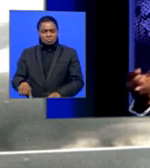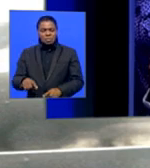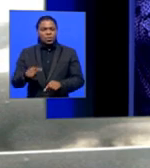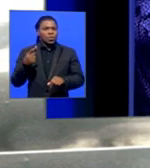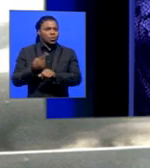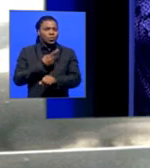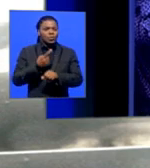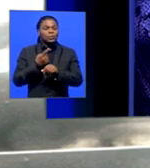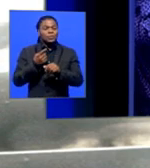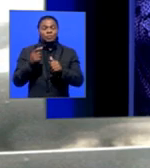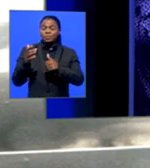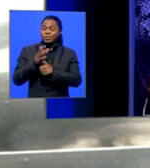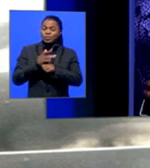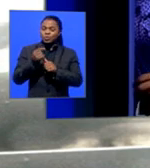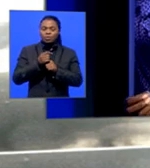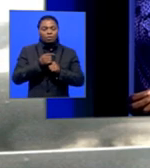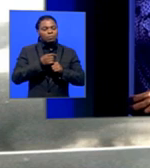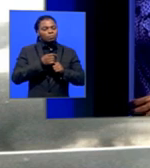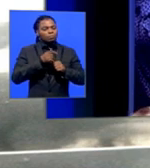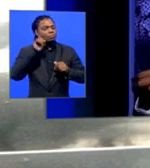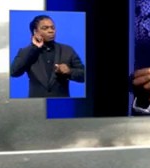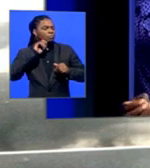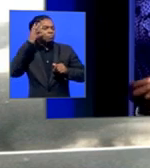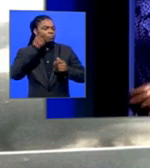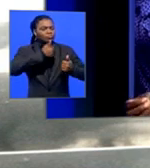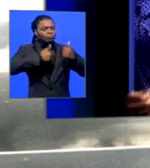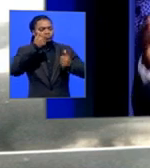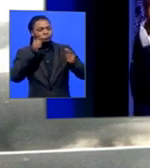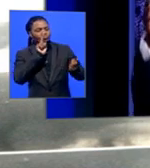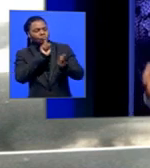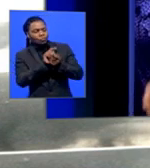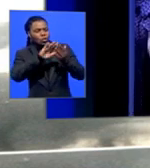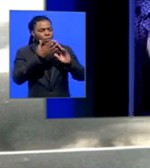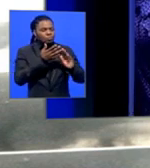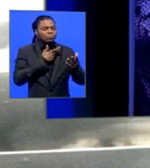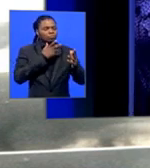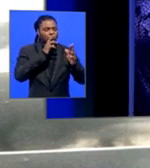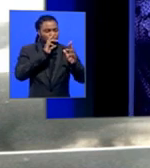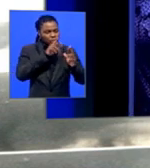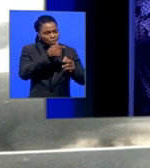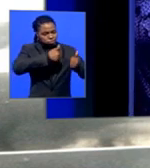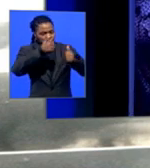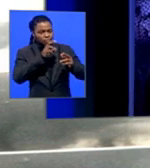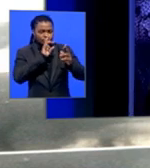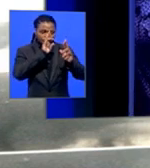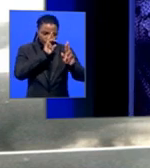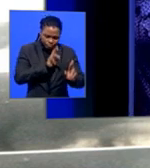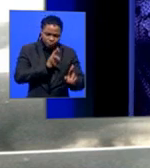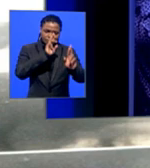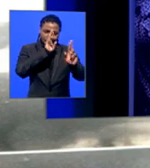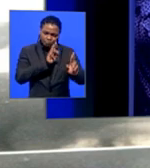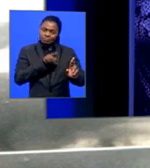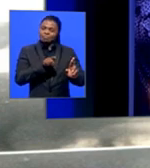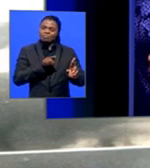call was to talk to the elders of the community. When he speaks to the elders, he speaks to the elders respecting the seniority of